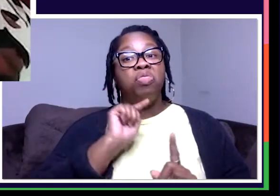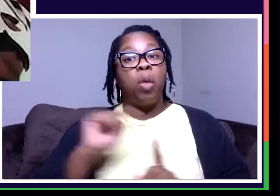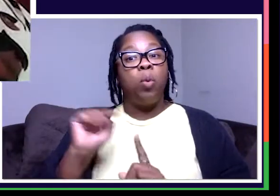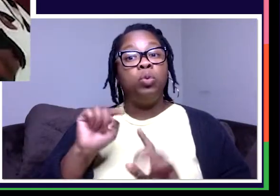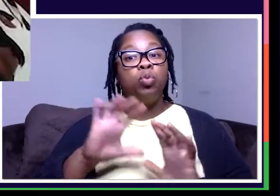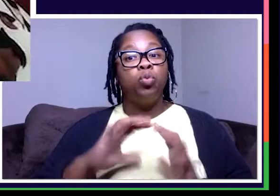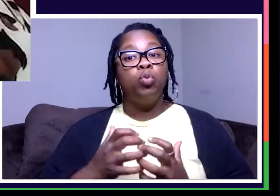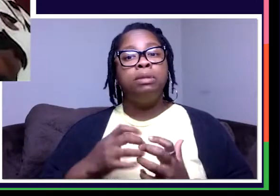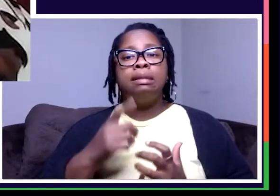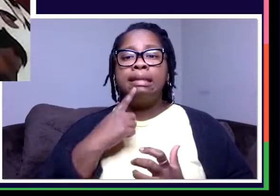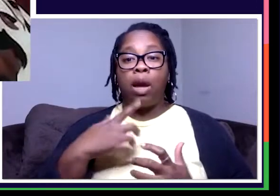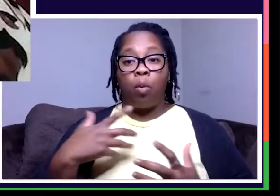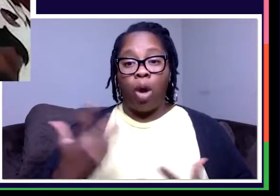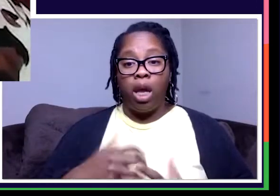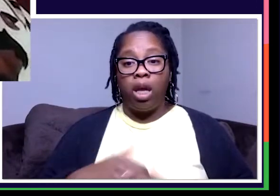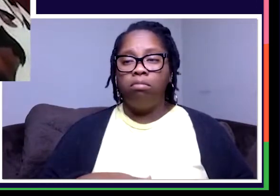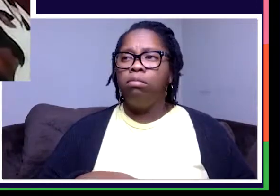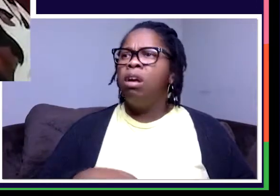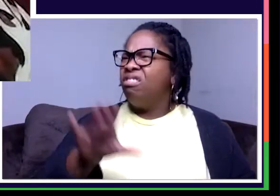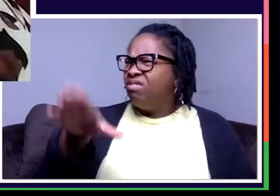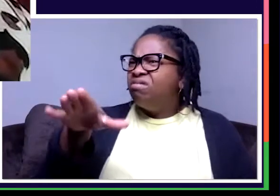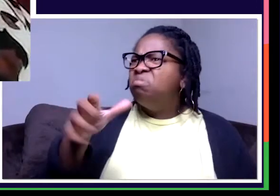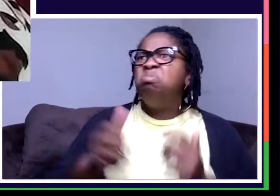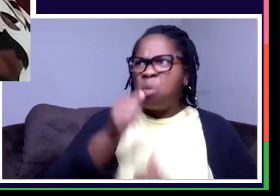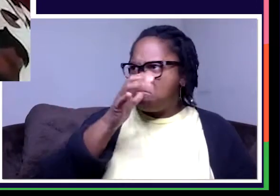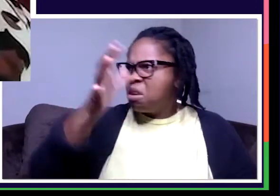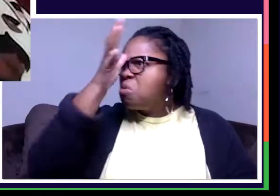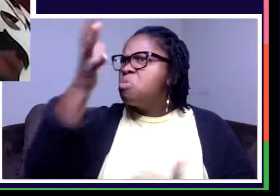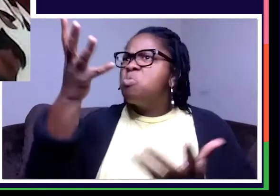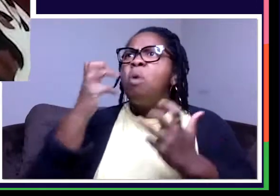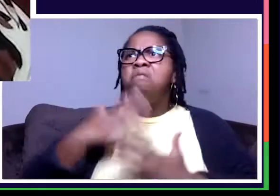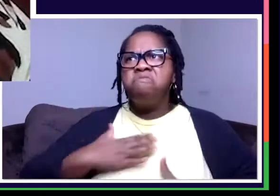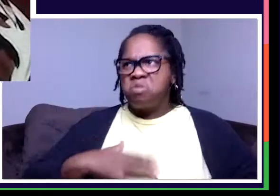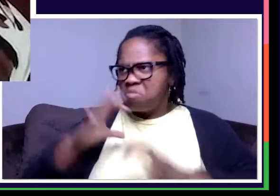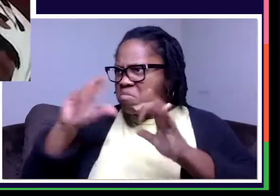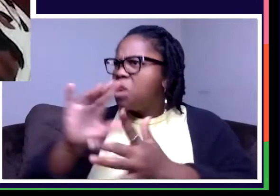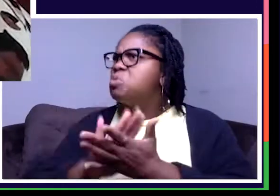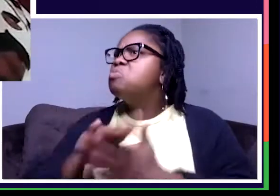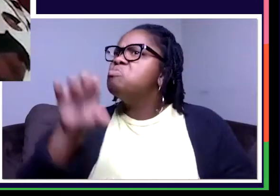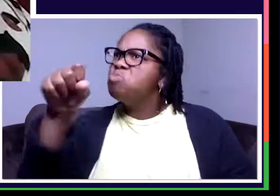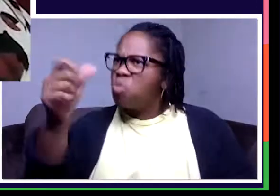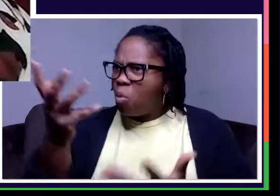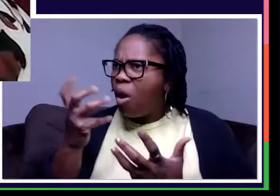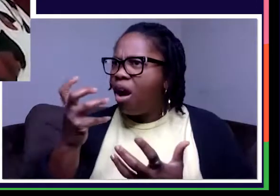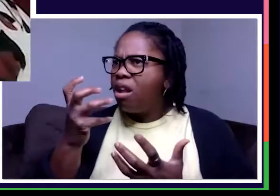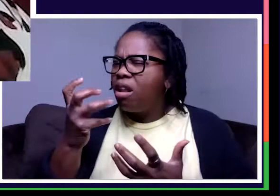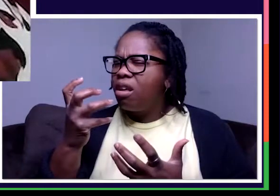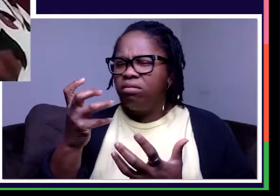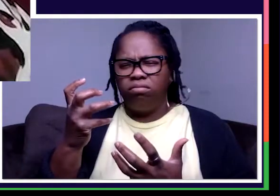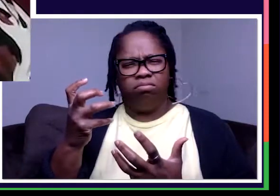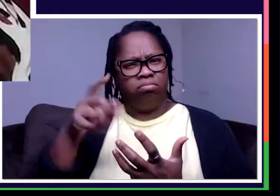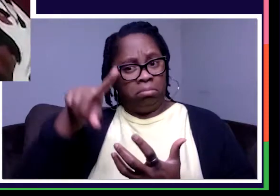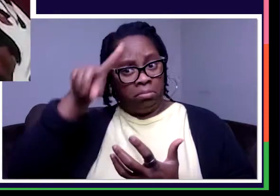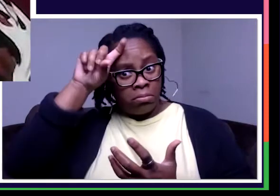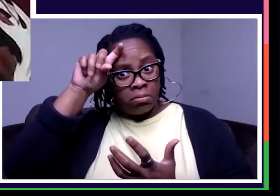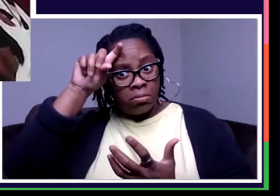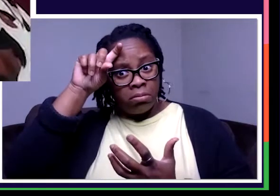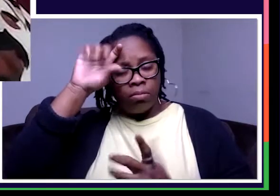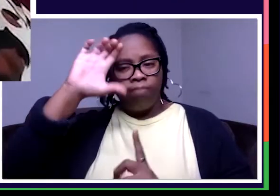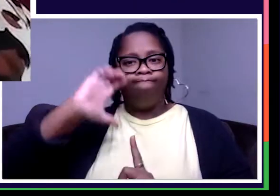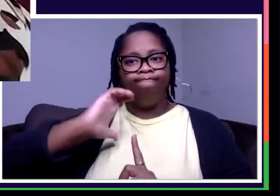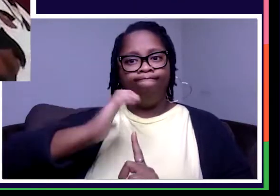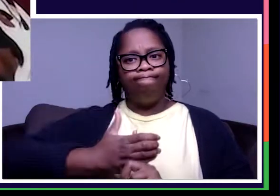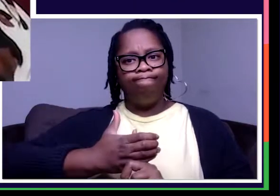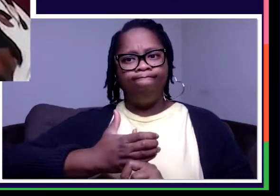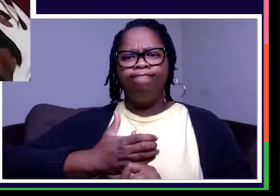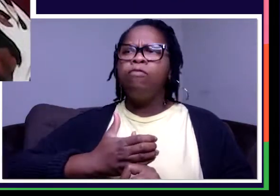They keep claiming that most parents want a physical return to schools, and they often